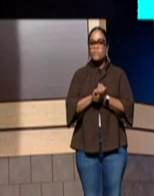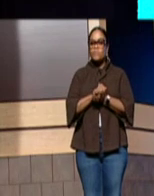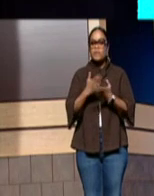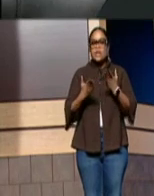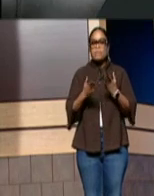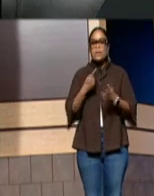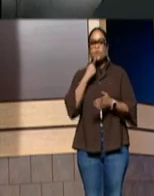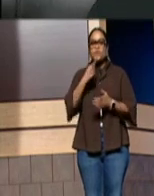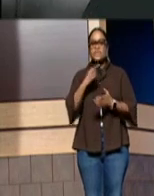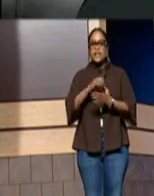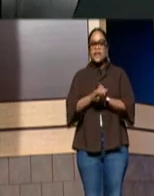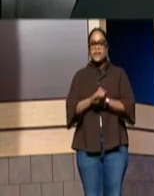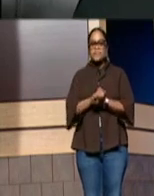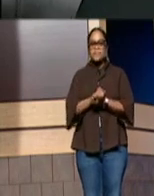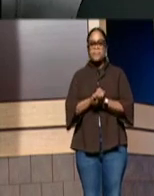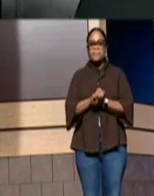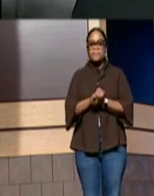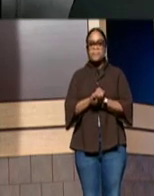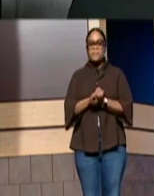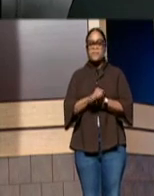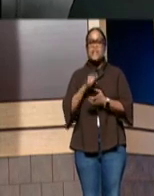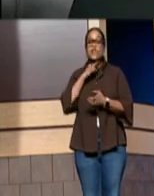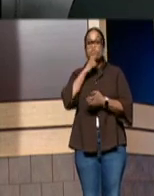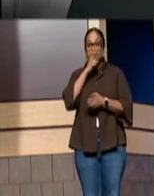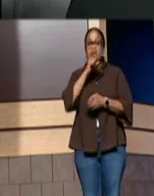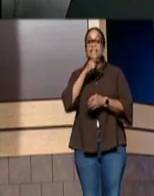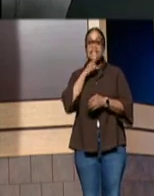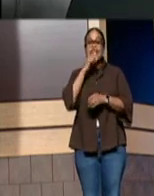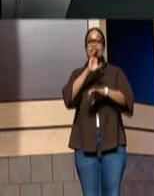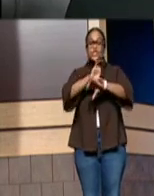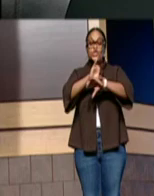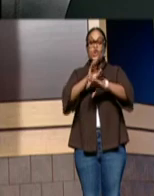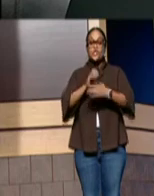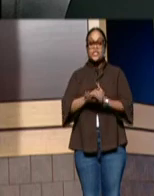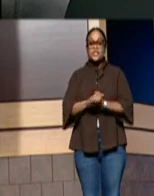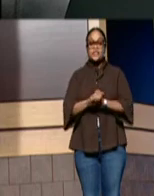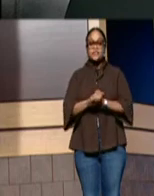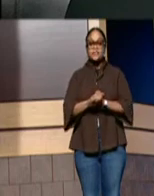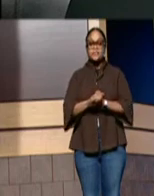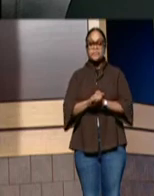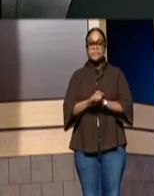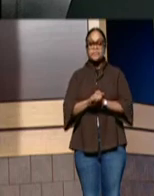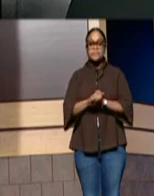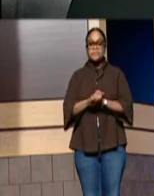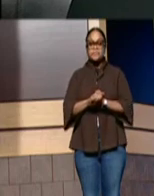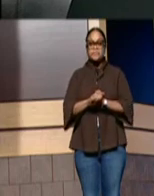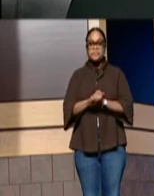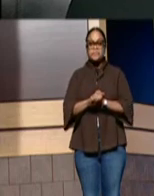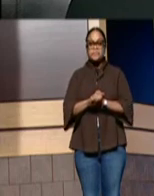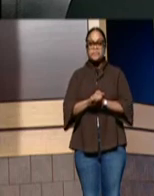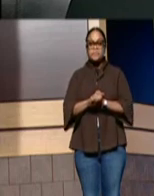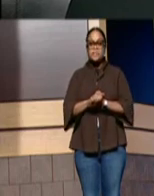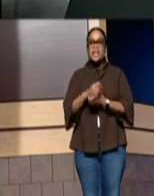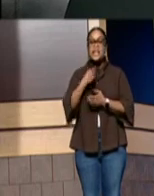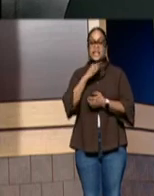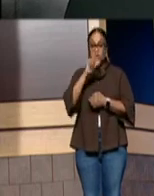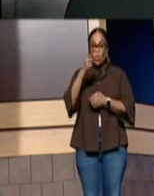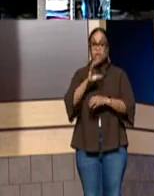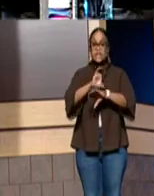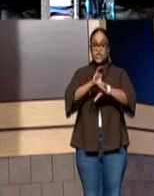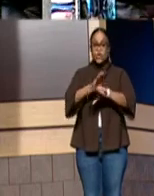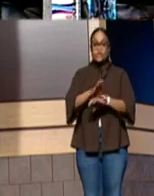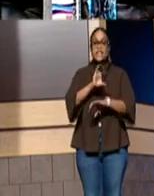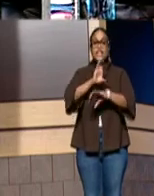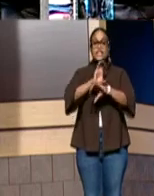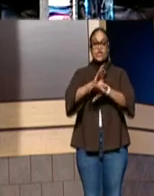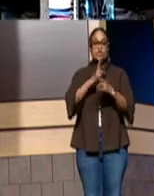what Dr. Winston has said, it really is the church. Yeah. And let's go a step further. It's not only the church. It's the